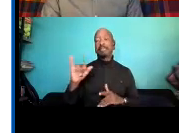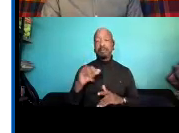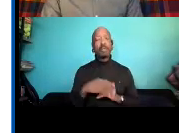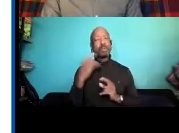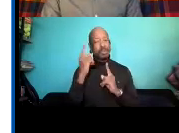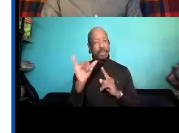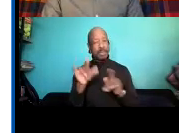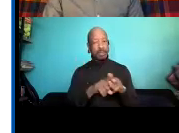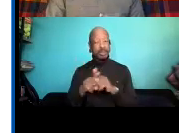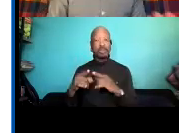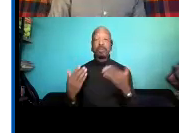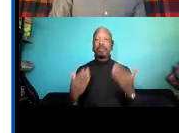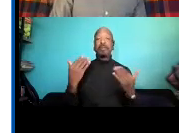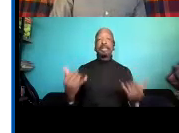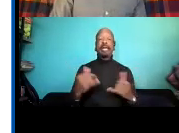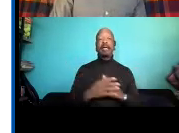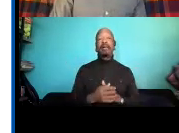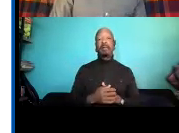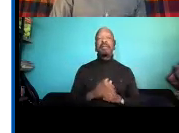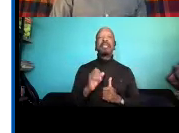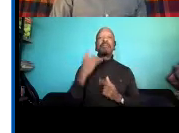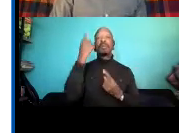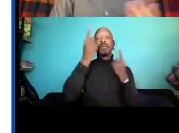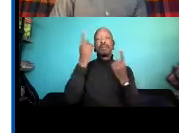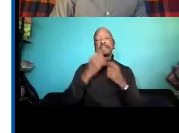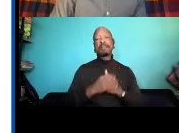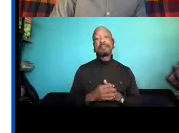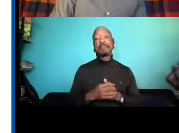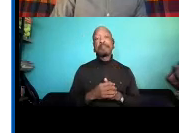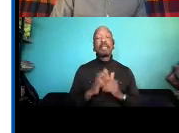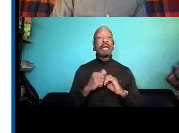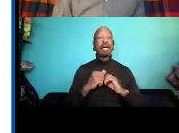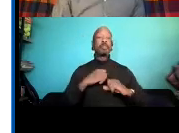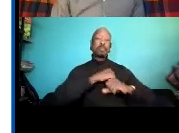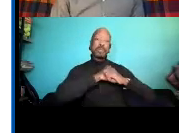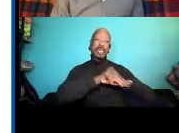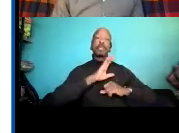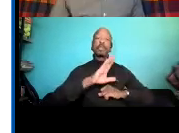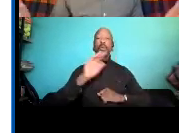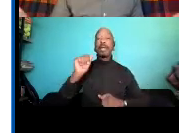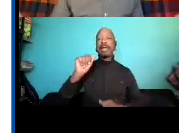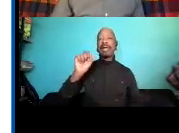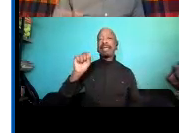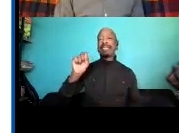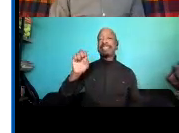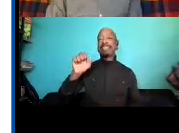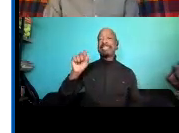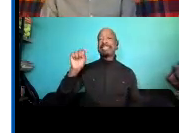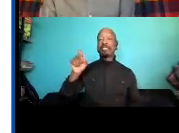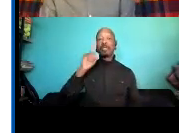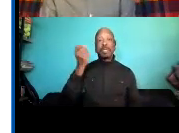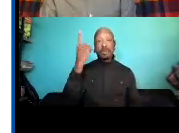So maybe right now, a few of you are wondering, how do you protect your assets? So understanding